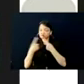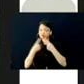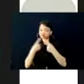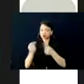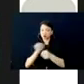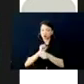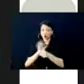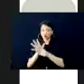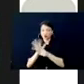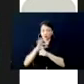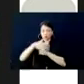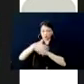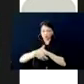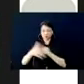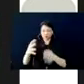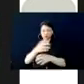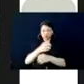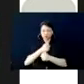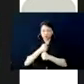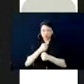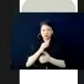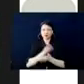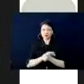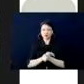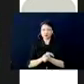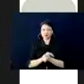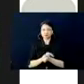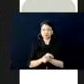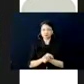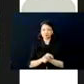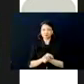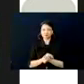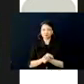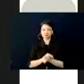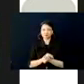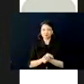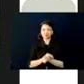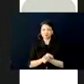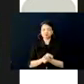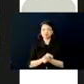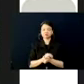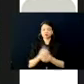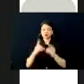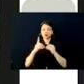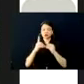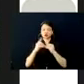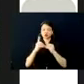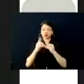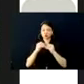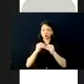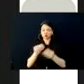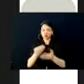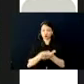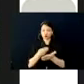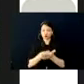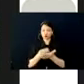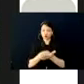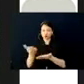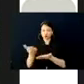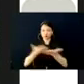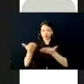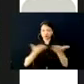Some of the introductory speakers have highlighted some key issues, and our initiative was slated to start